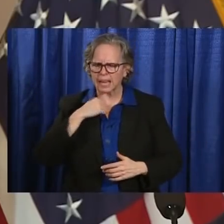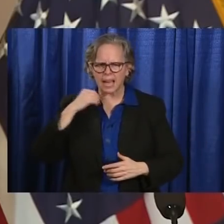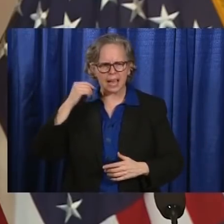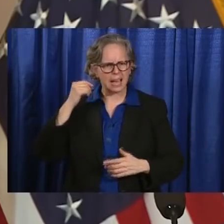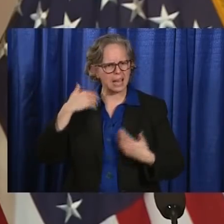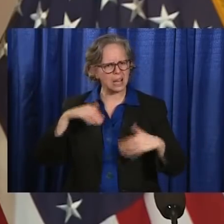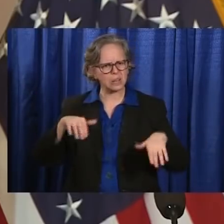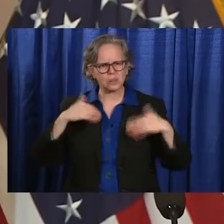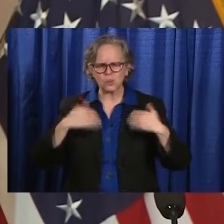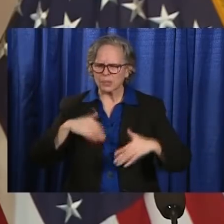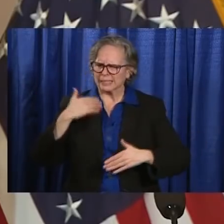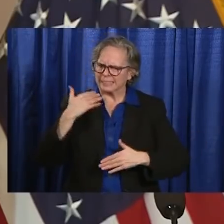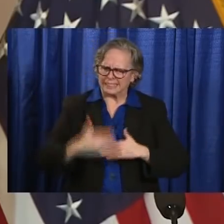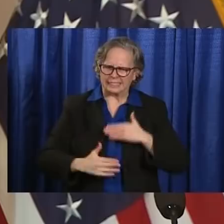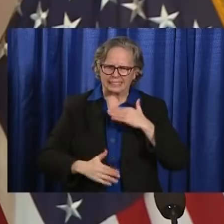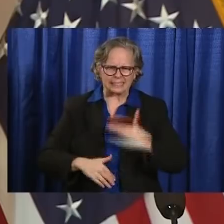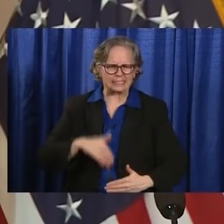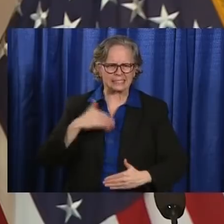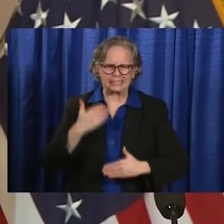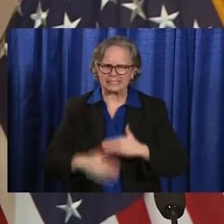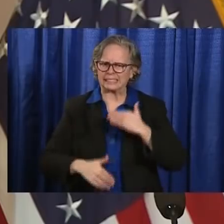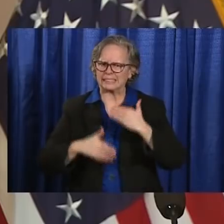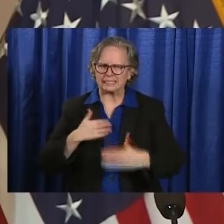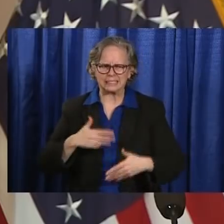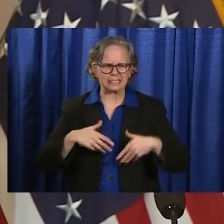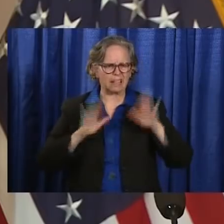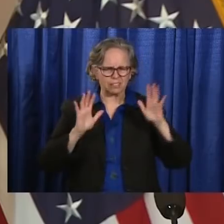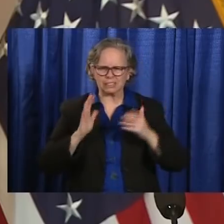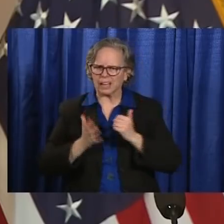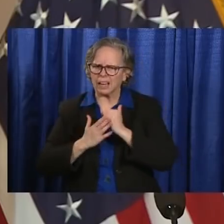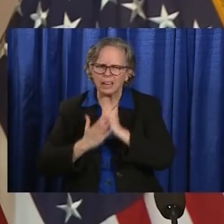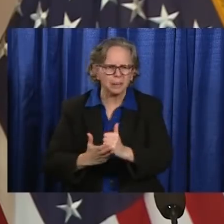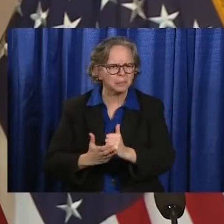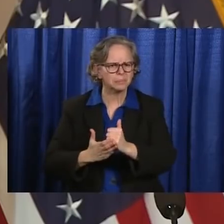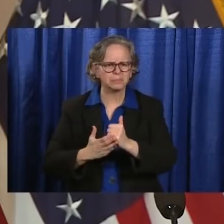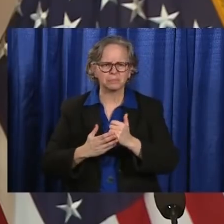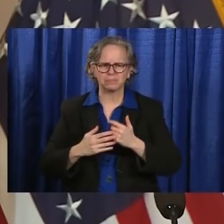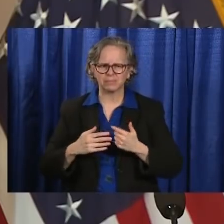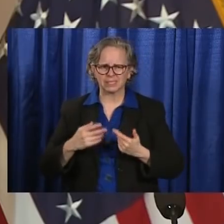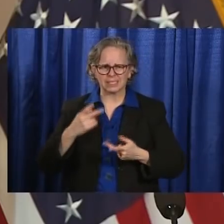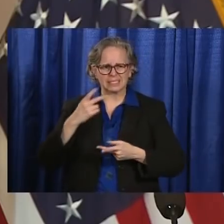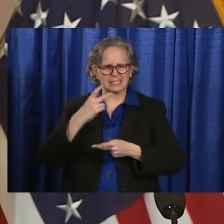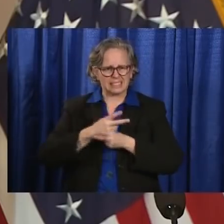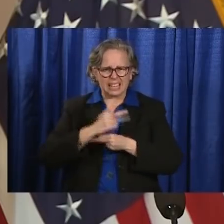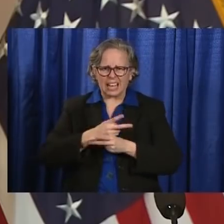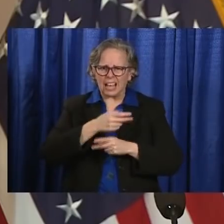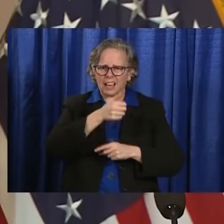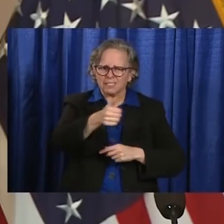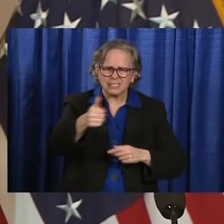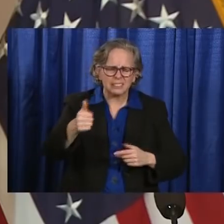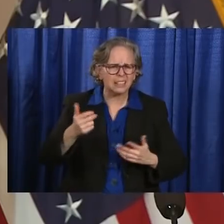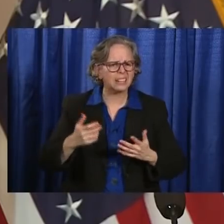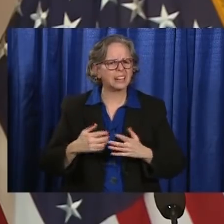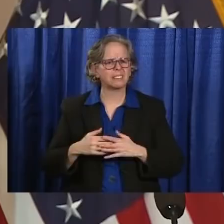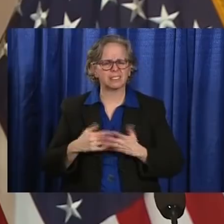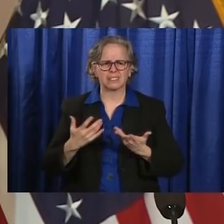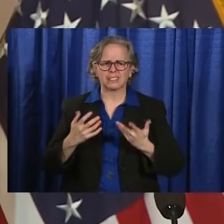made. Many of you are caring for yourselves and caring for and worried about loved ones on so many